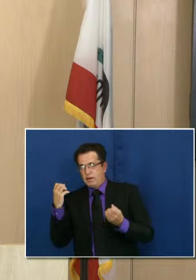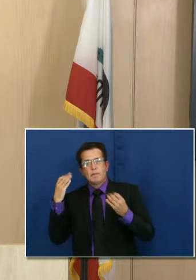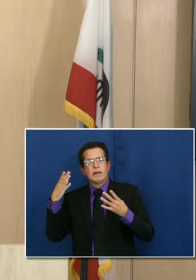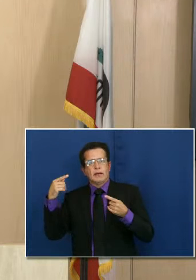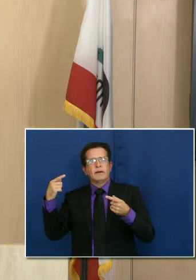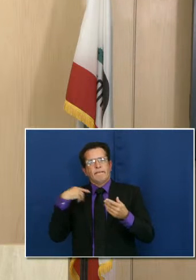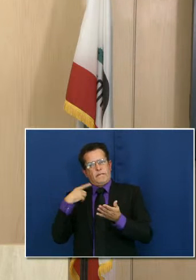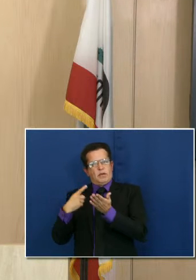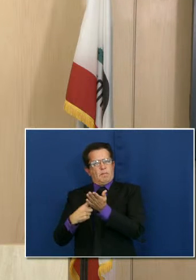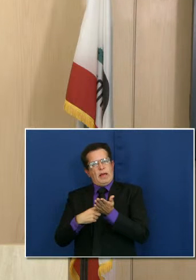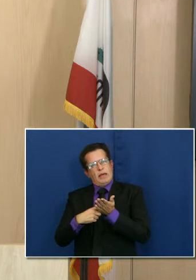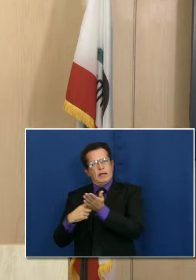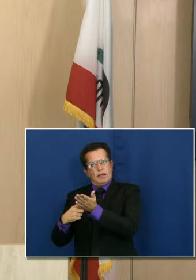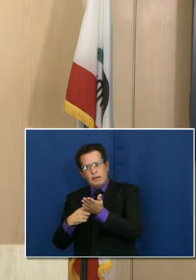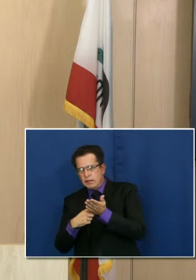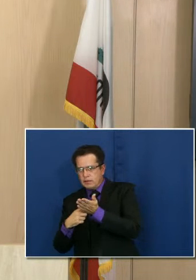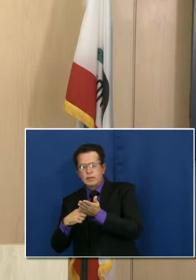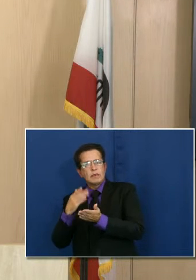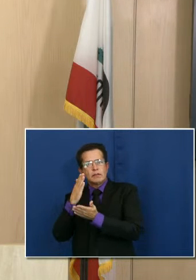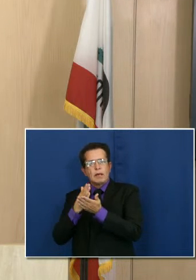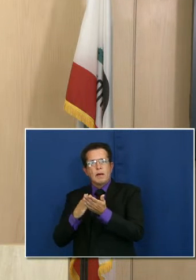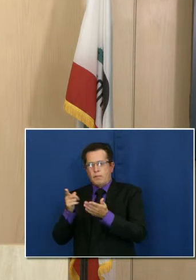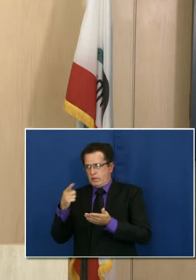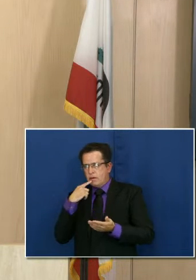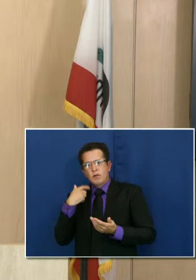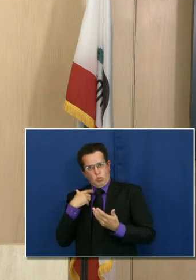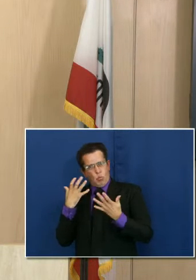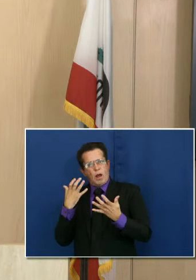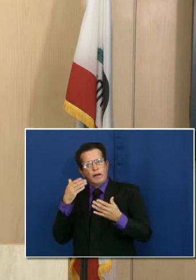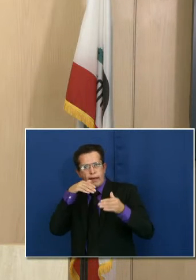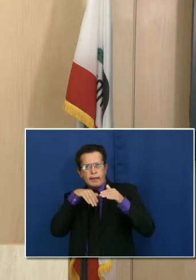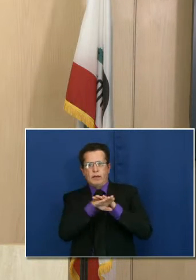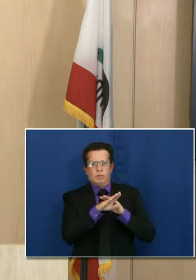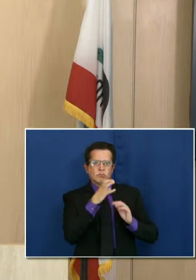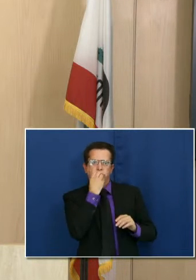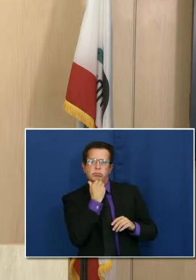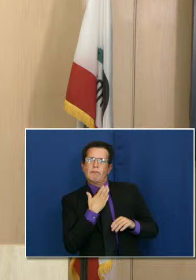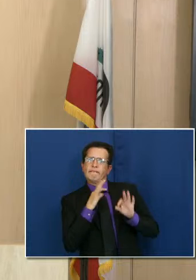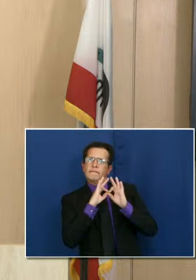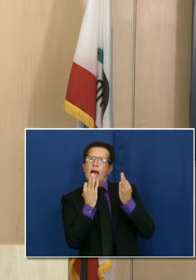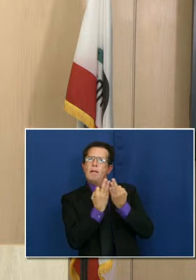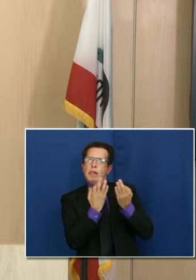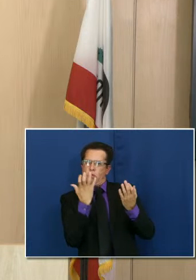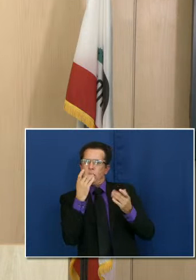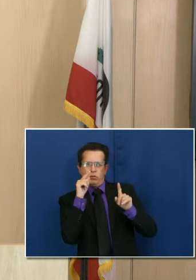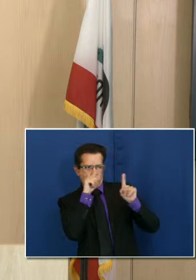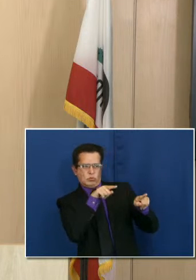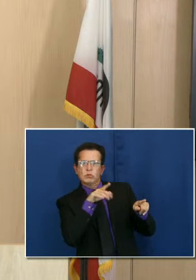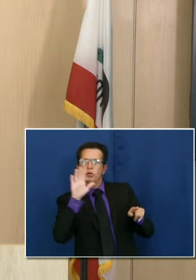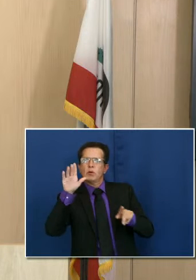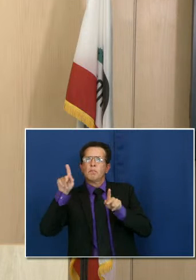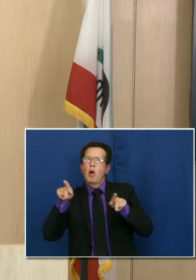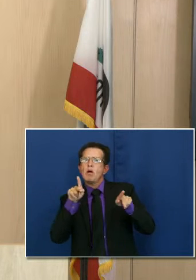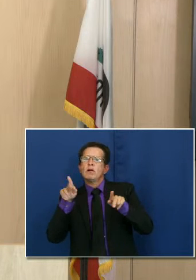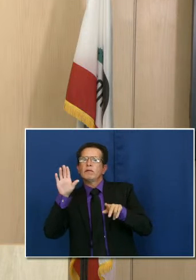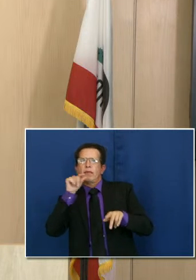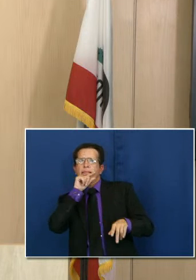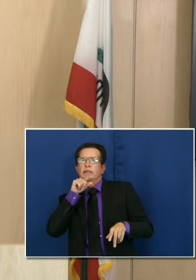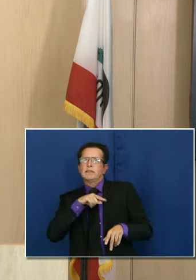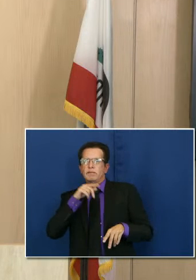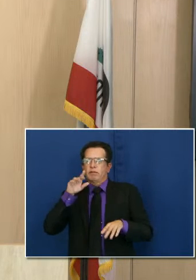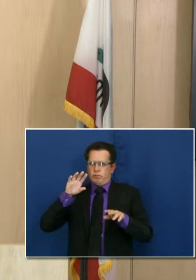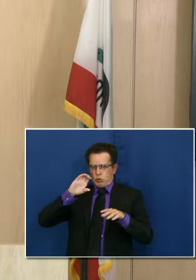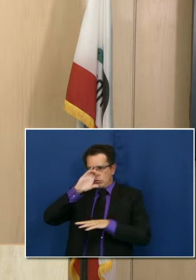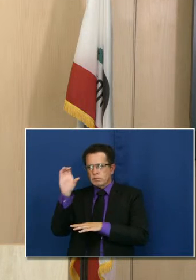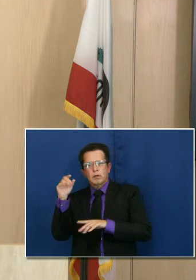discussion with individuals who say, well, I want to spend the holidays indoor with my families because that's what we historically and traditionally do. And I think it's